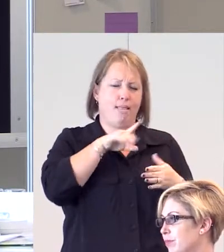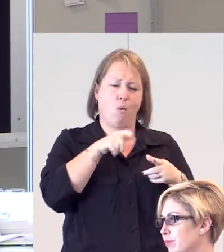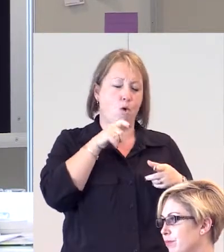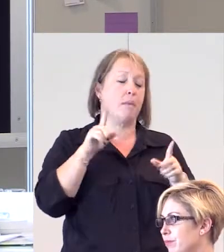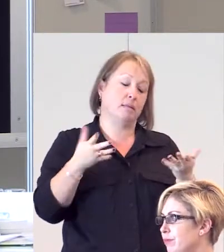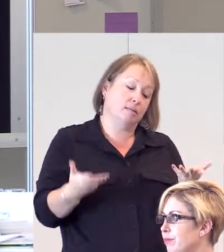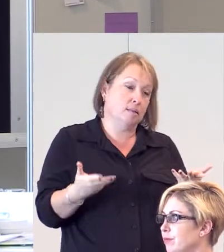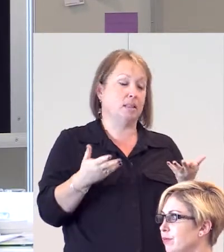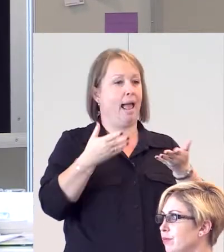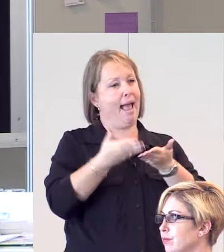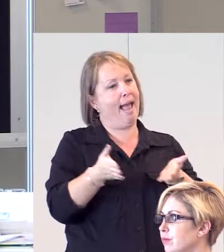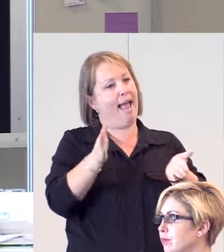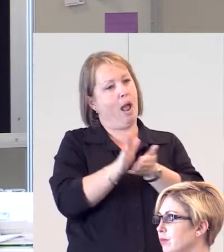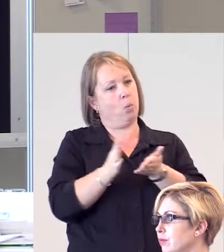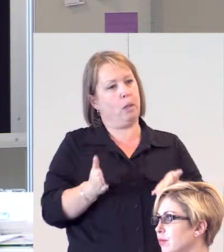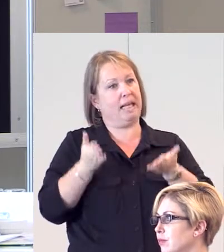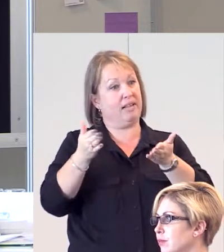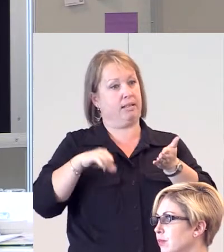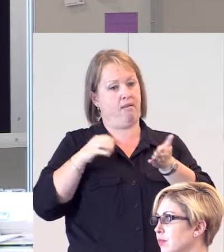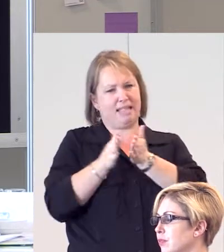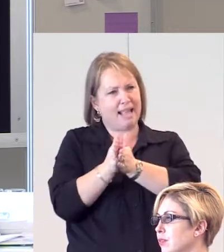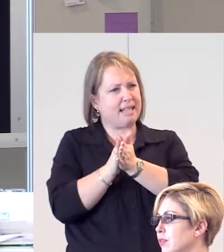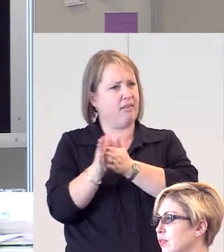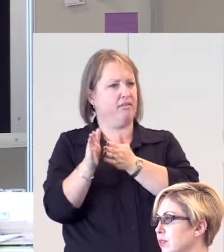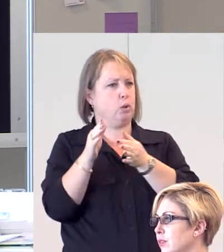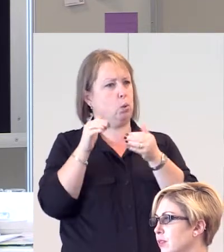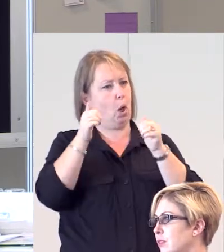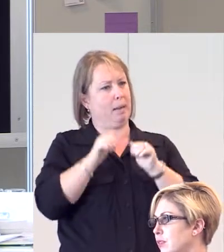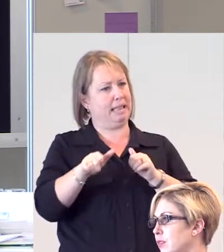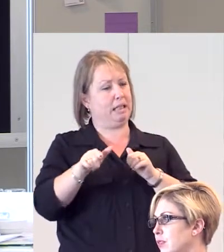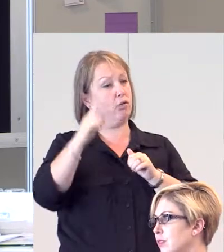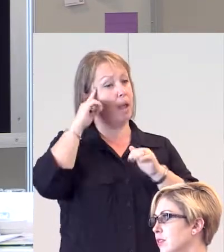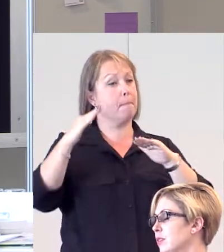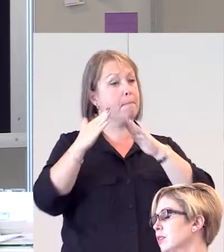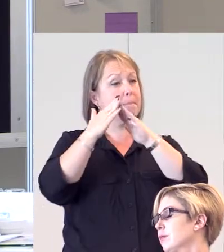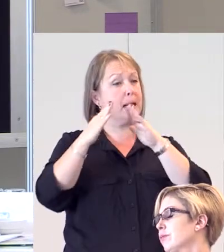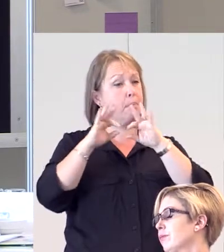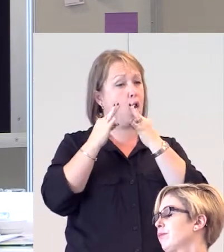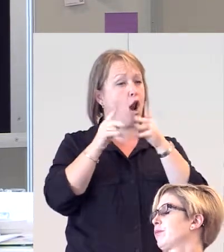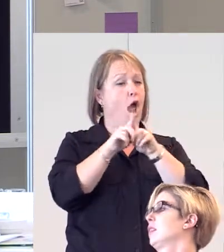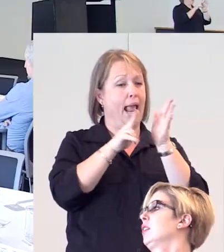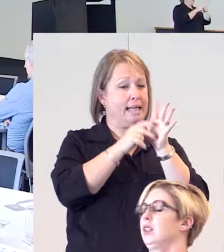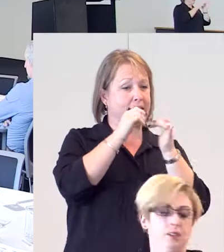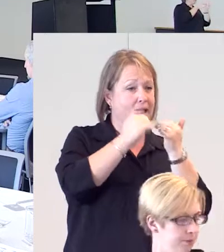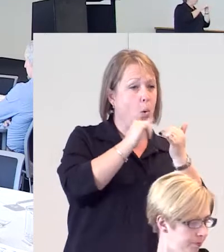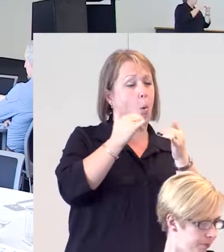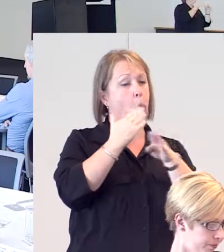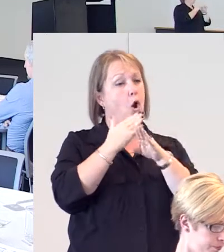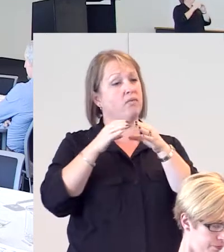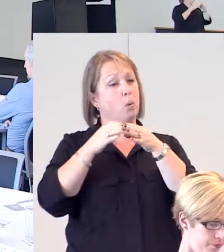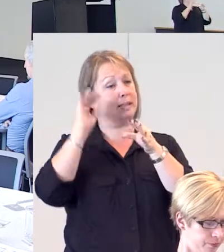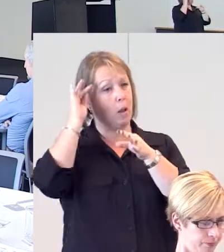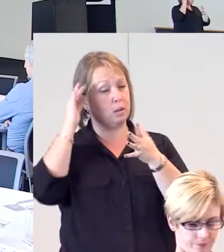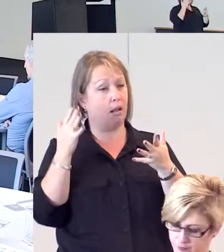complete surveys. So if we think about increasingly peak bodies like NDS and Workforce Council have to, you